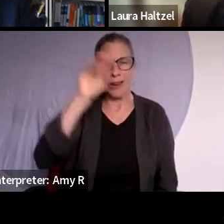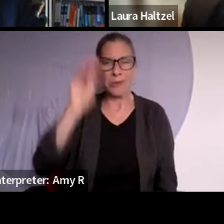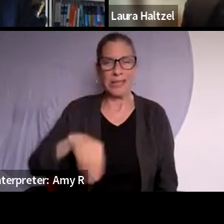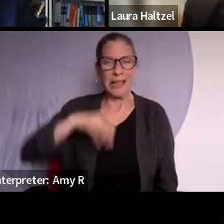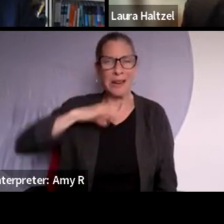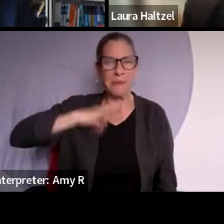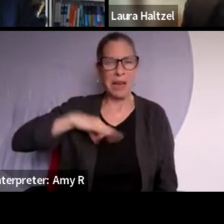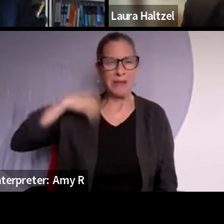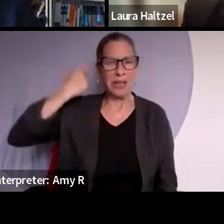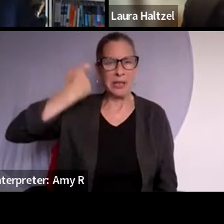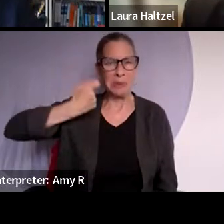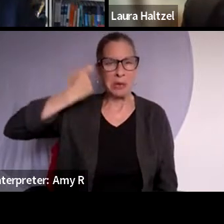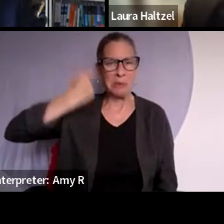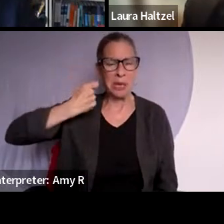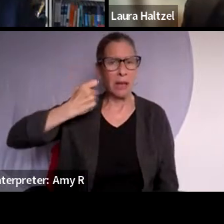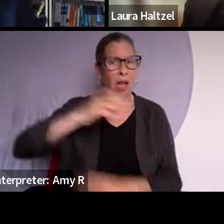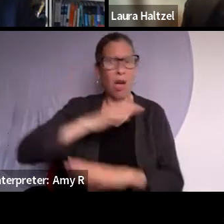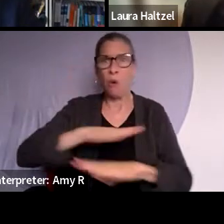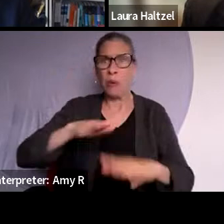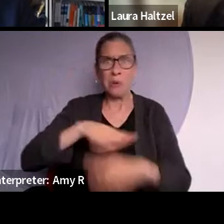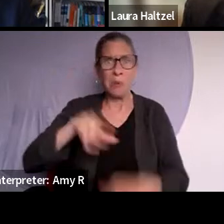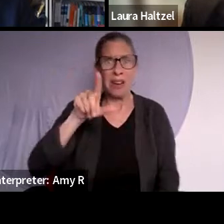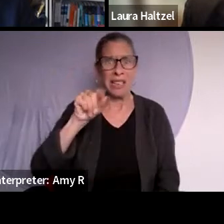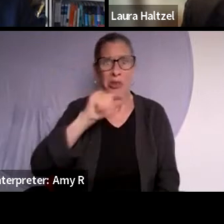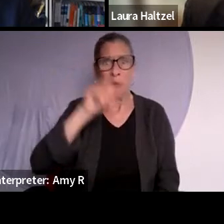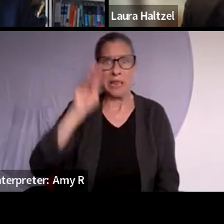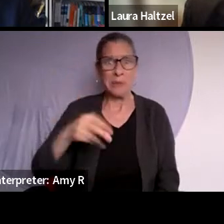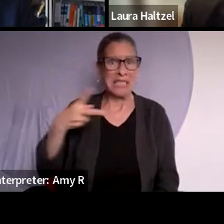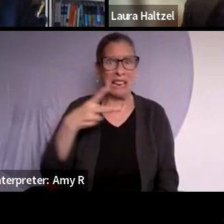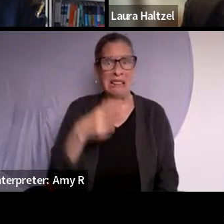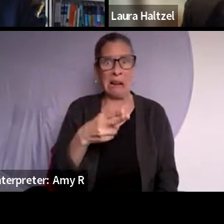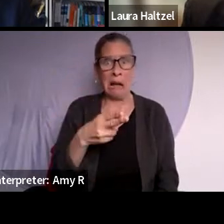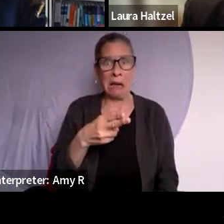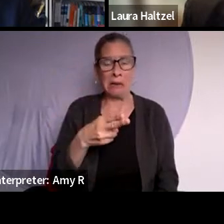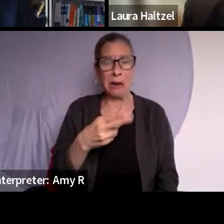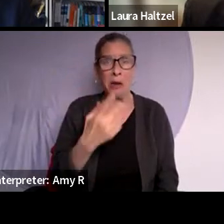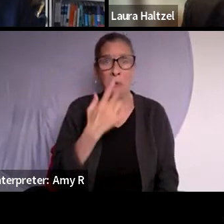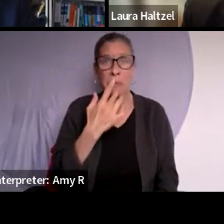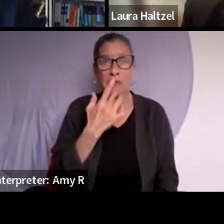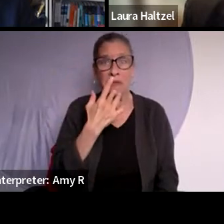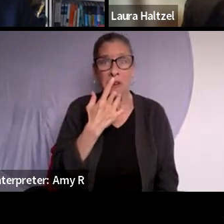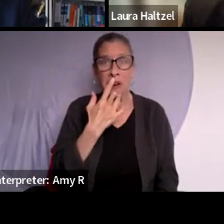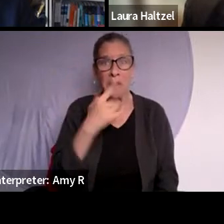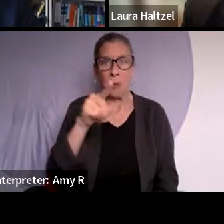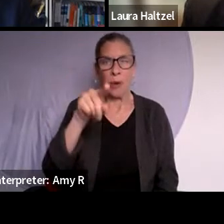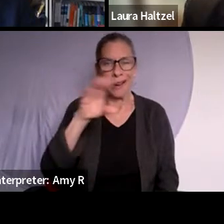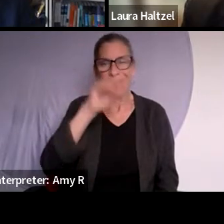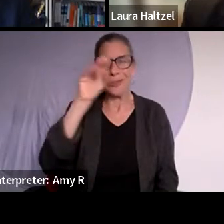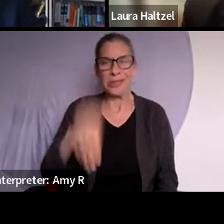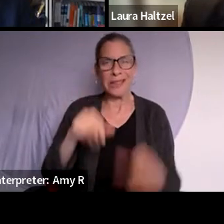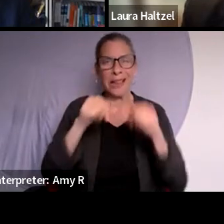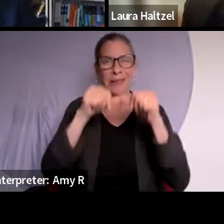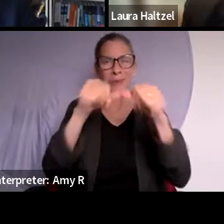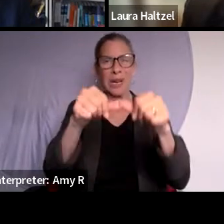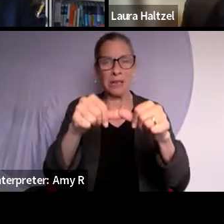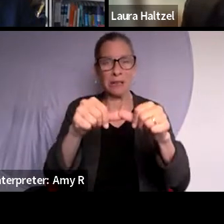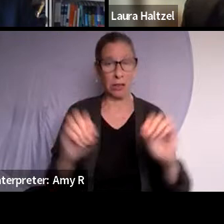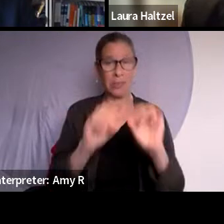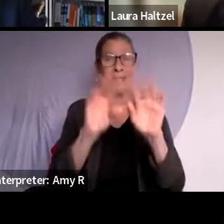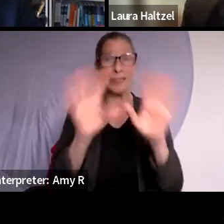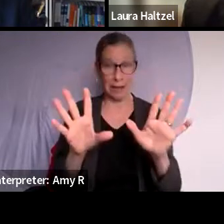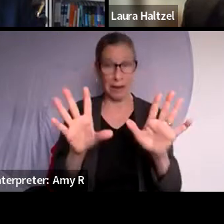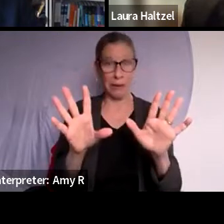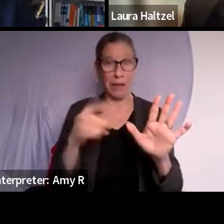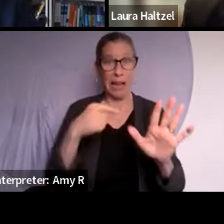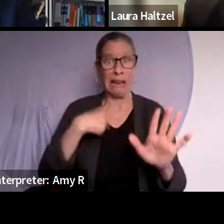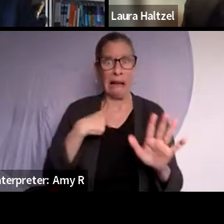benefits. We don't want to see 20% cut or 25% cut. We want it to be at 100%. So just to clarify, because I